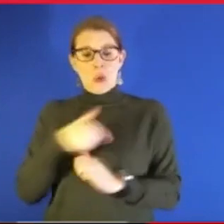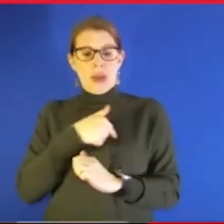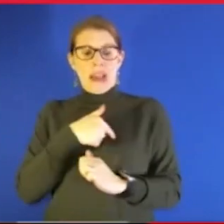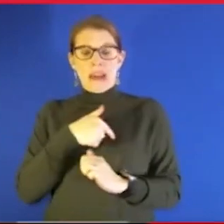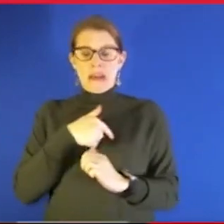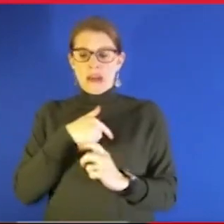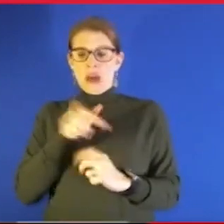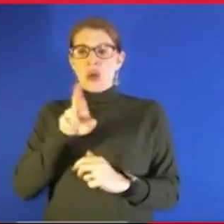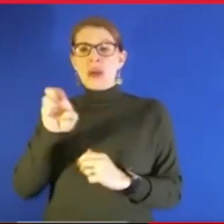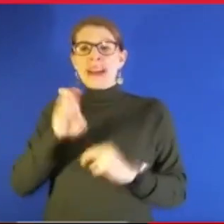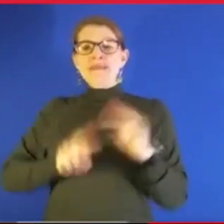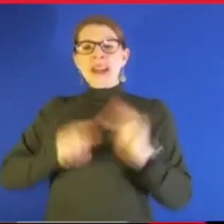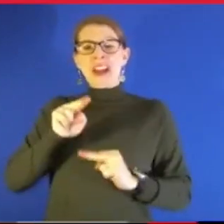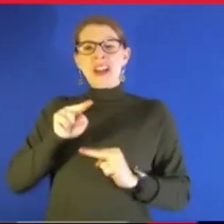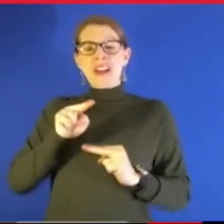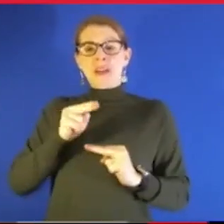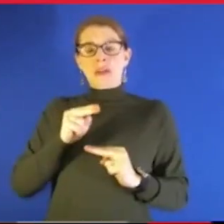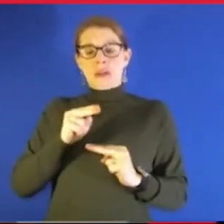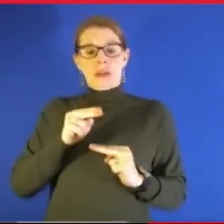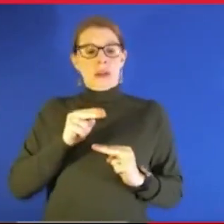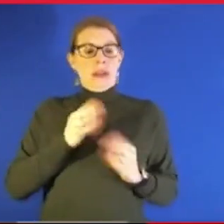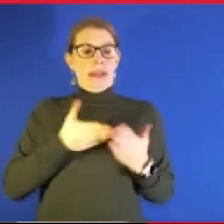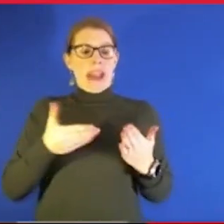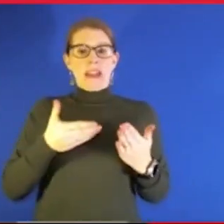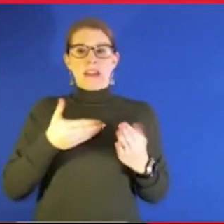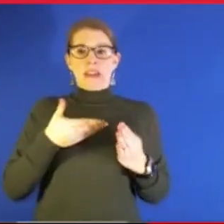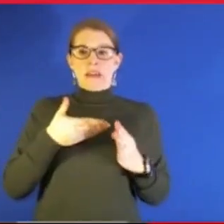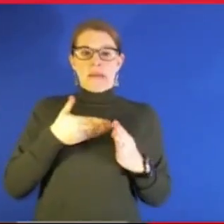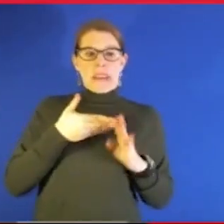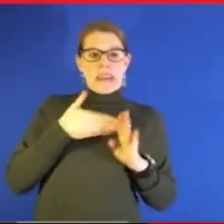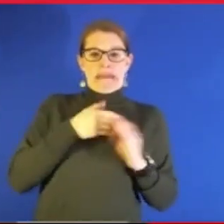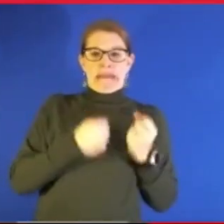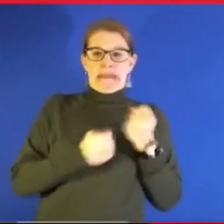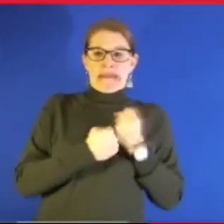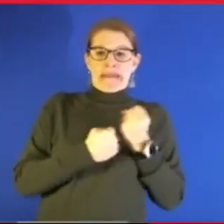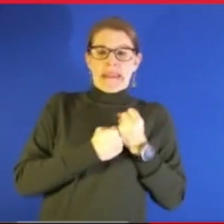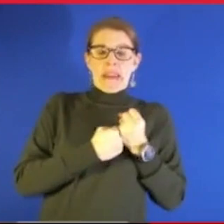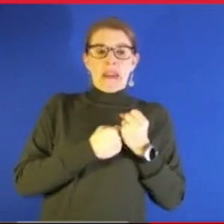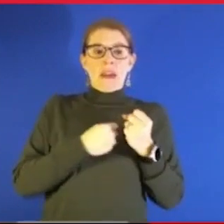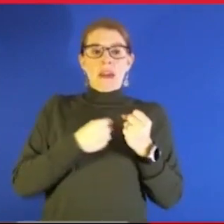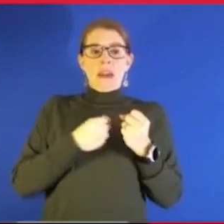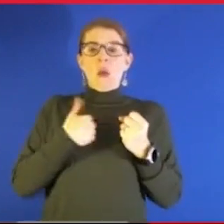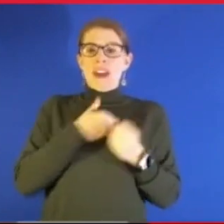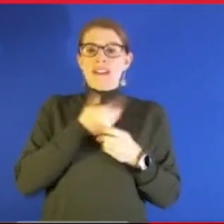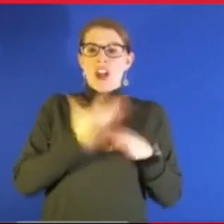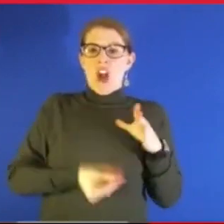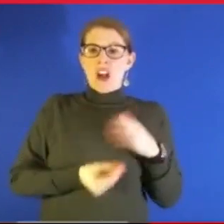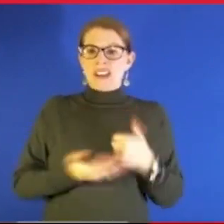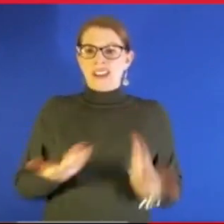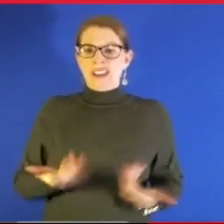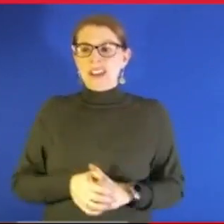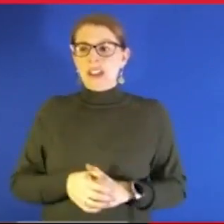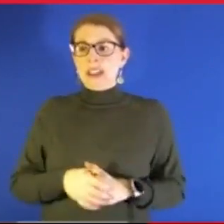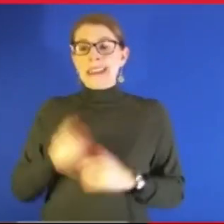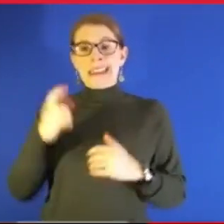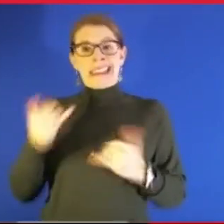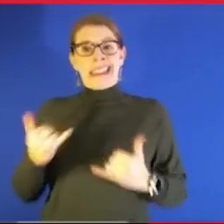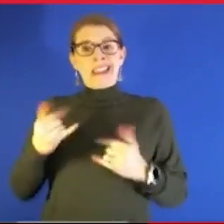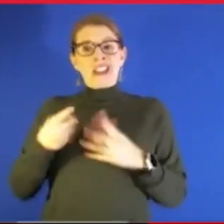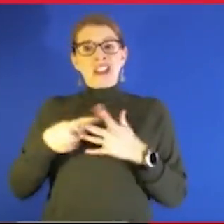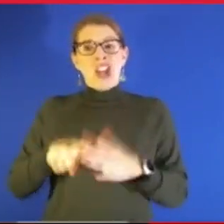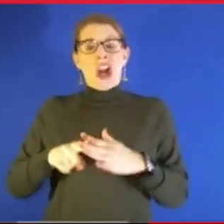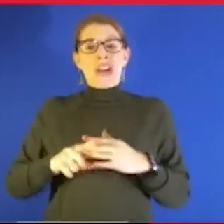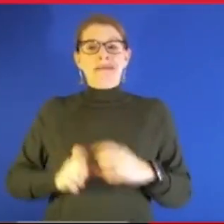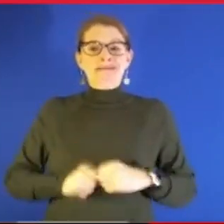infrastructure that we've lost, even as we're dealing with COVID. We can't wait. We have to start doing that now, or we're just going to keep seeing